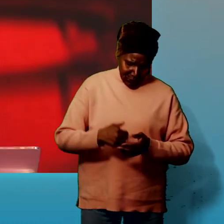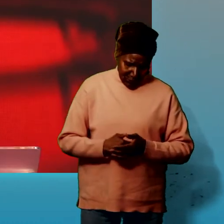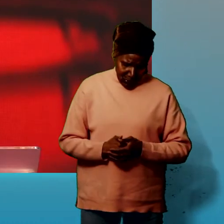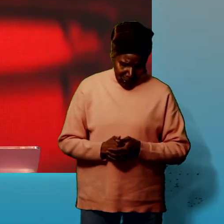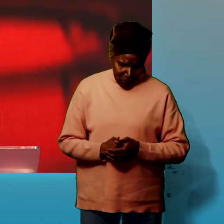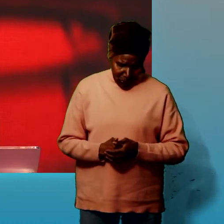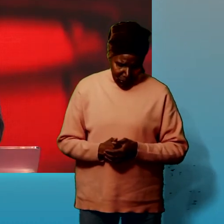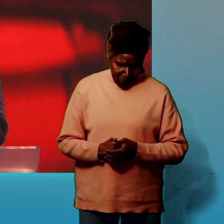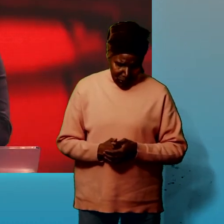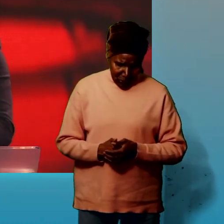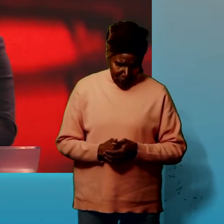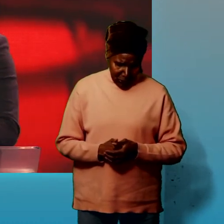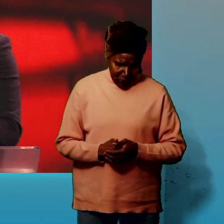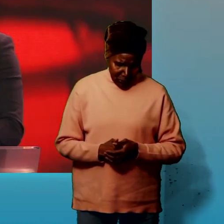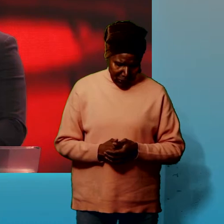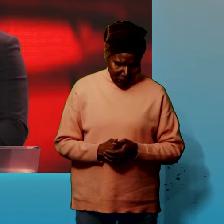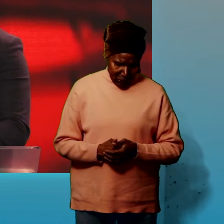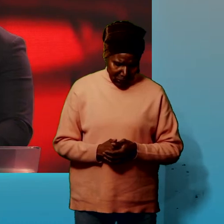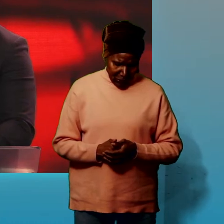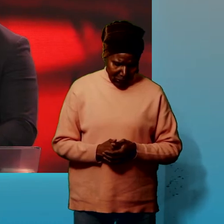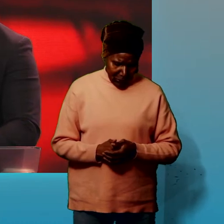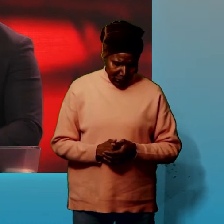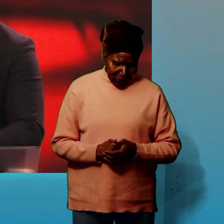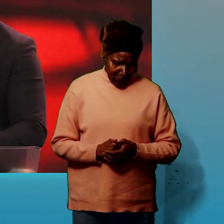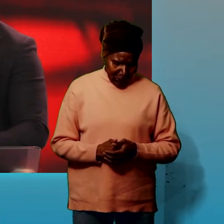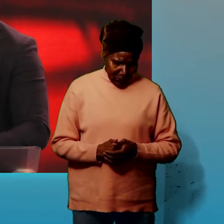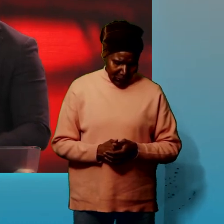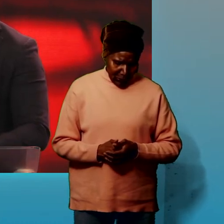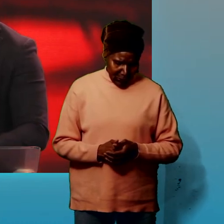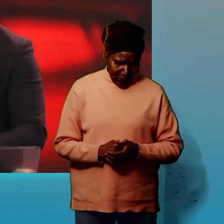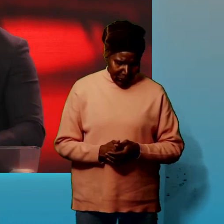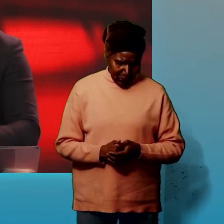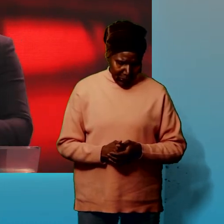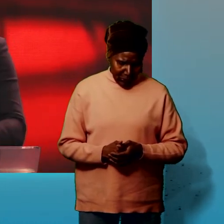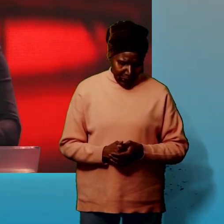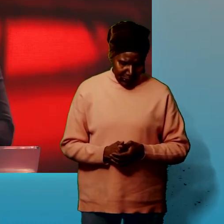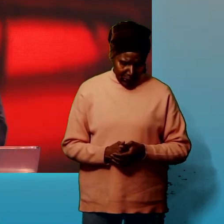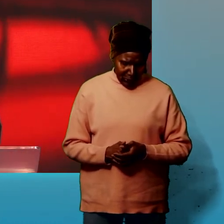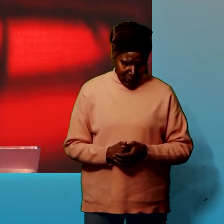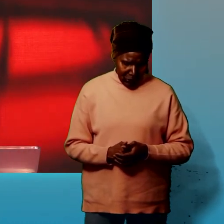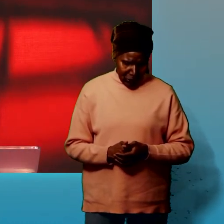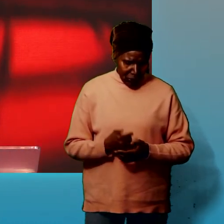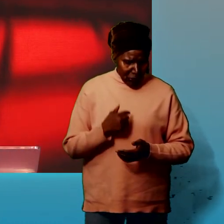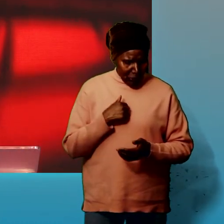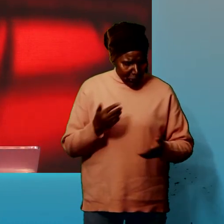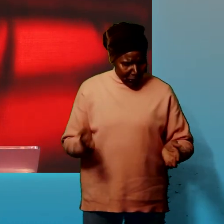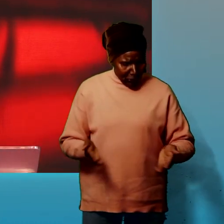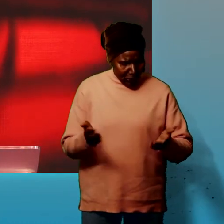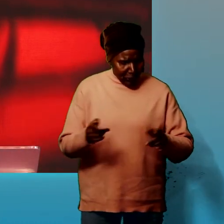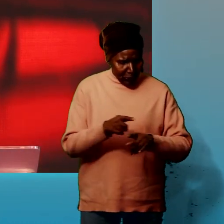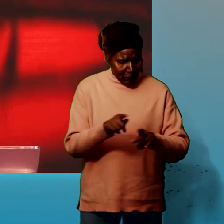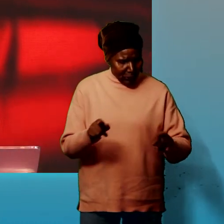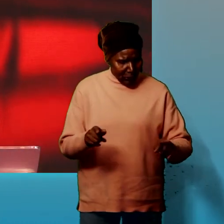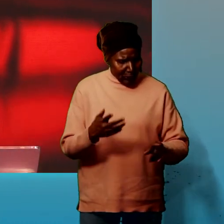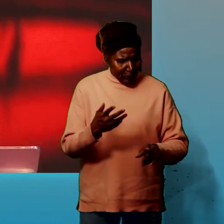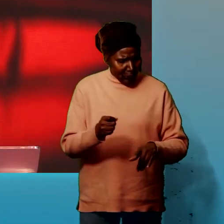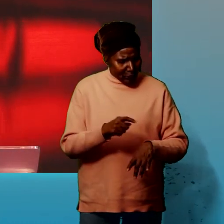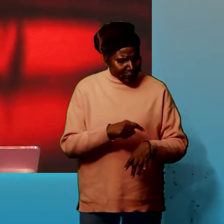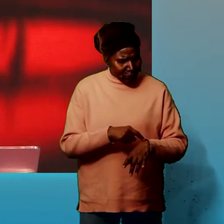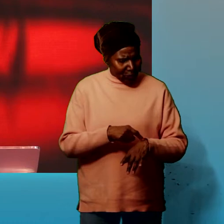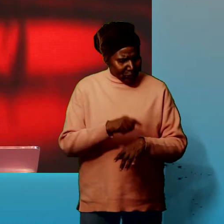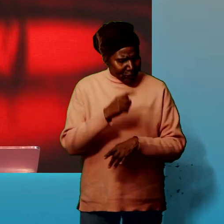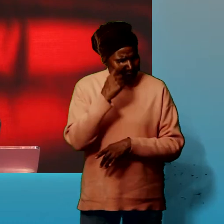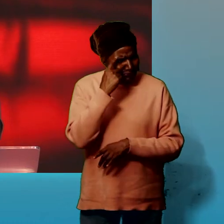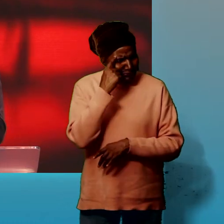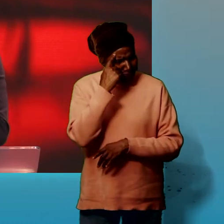And so in the stillness of your own heart and life, I encourage you, take some time to reflect